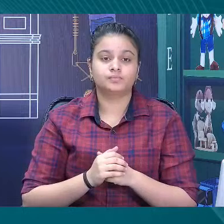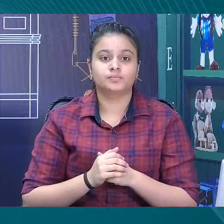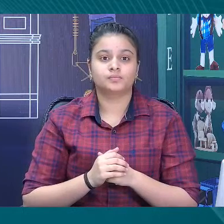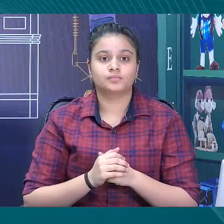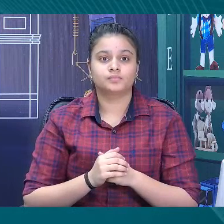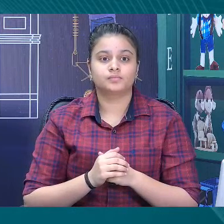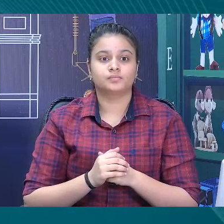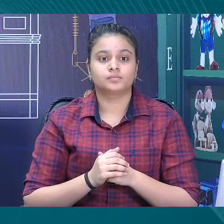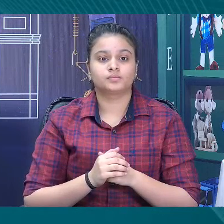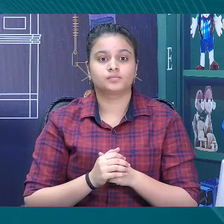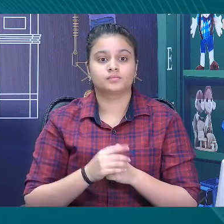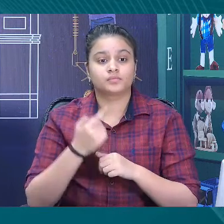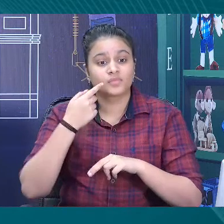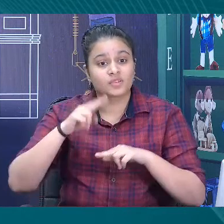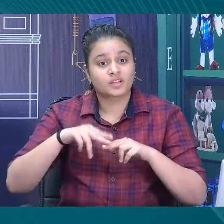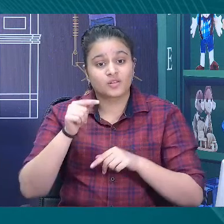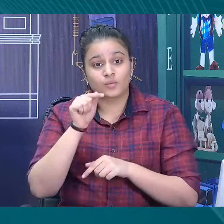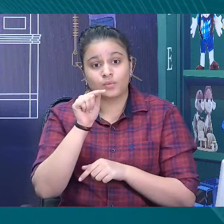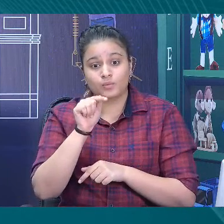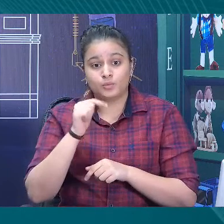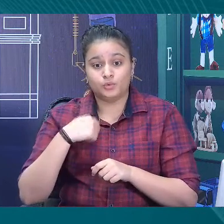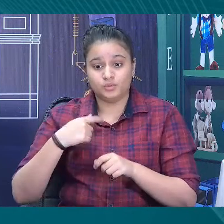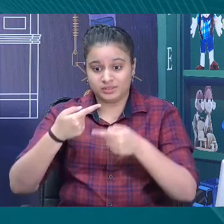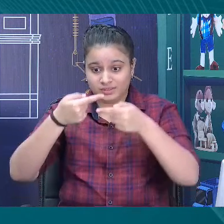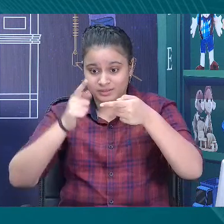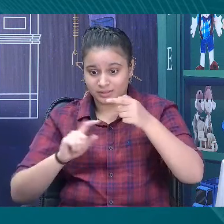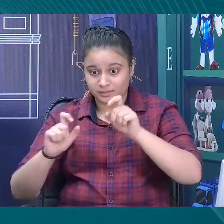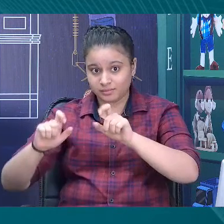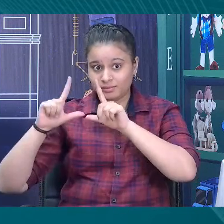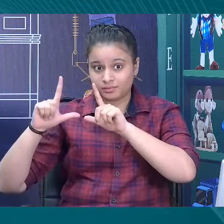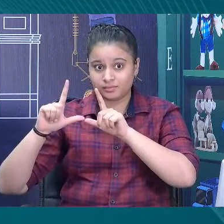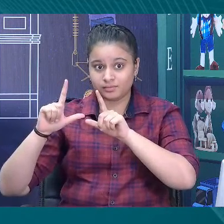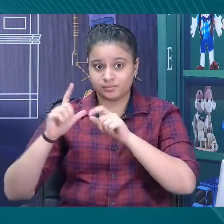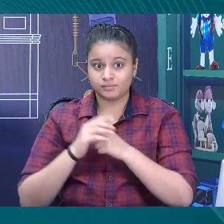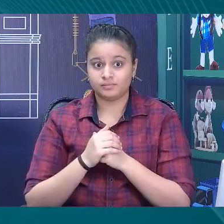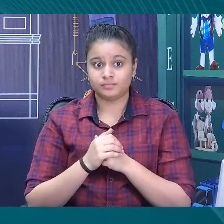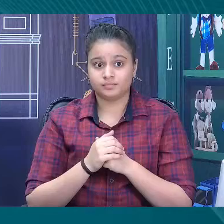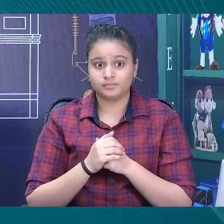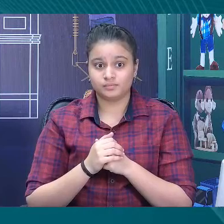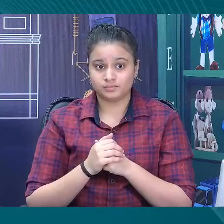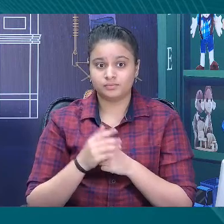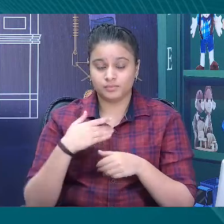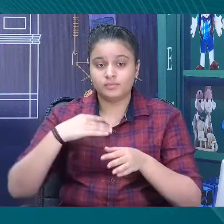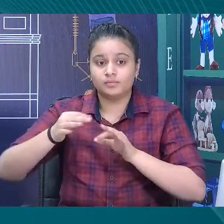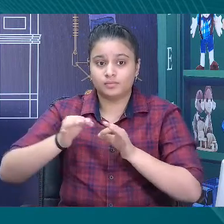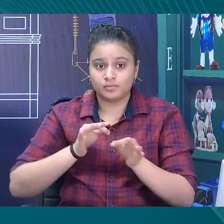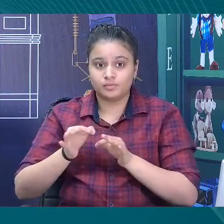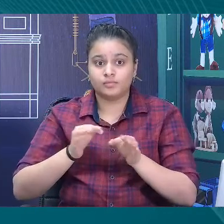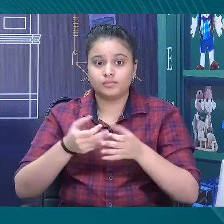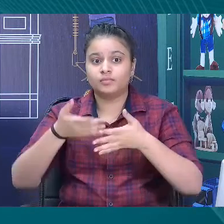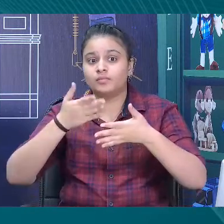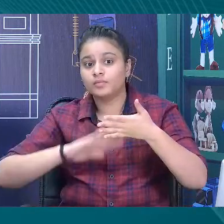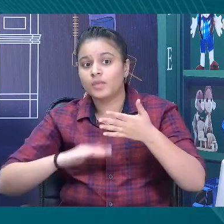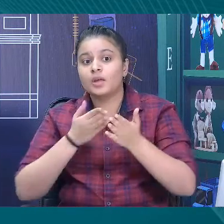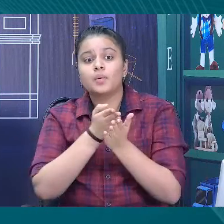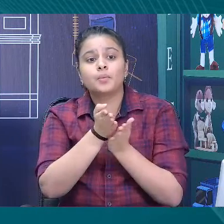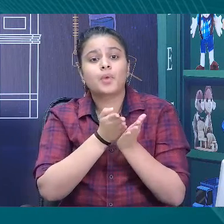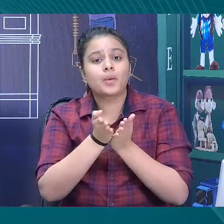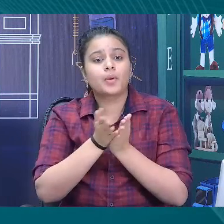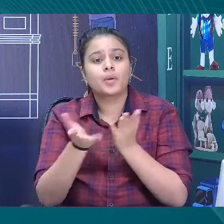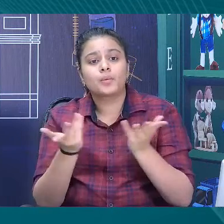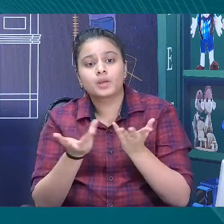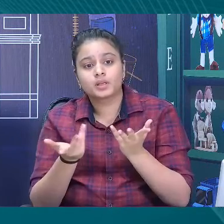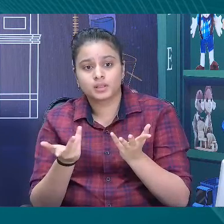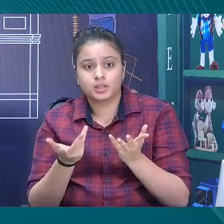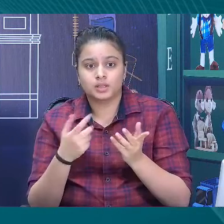So if you go to the next slide, Sure. I'll just explain a little further what are the ways in which we can